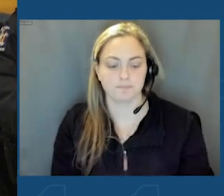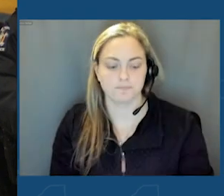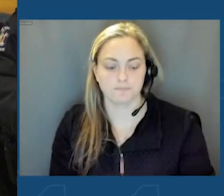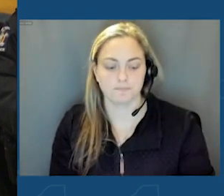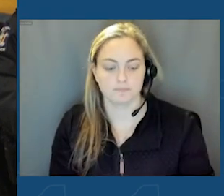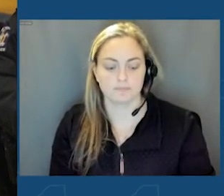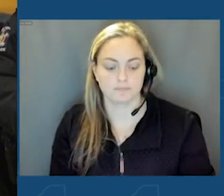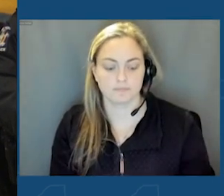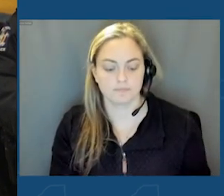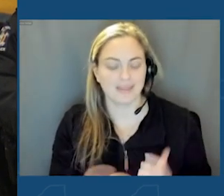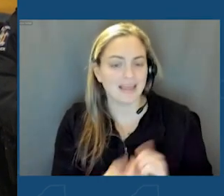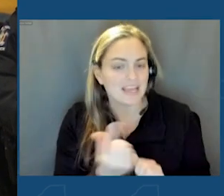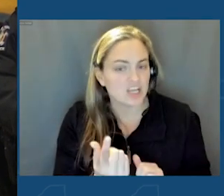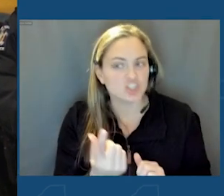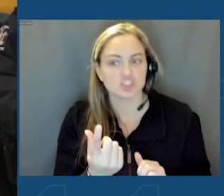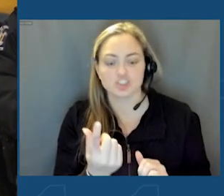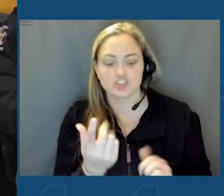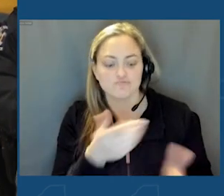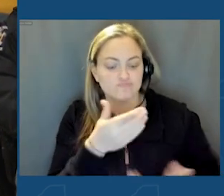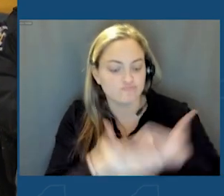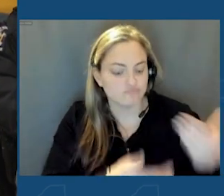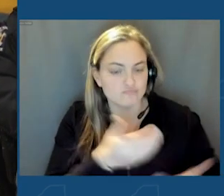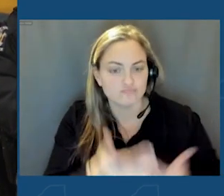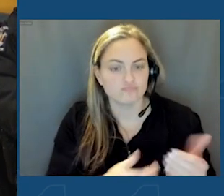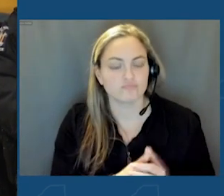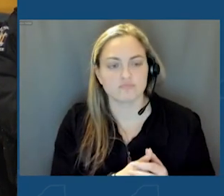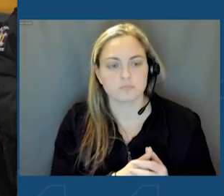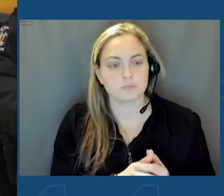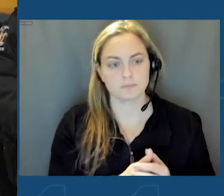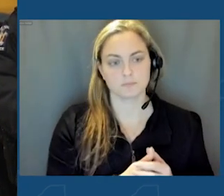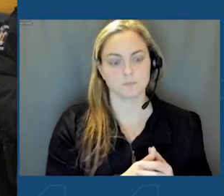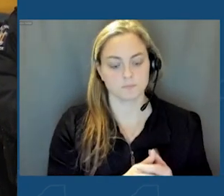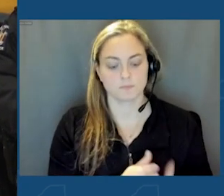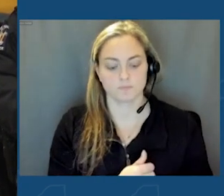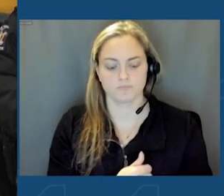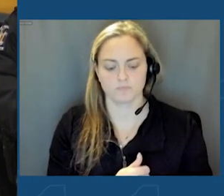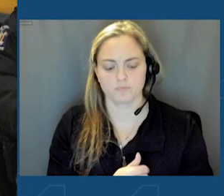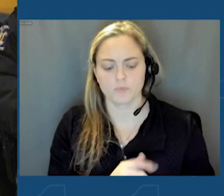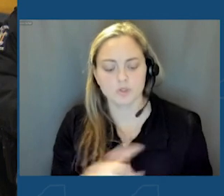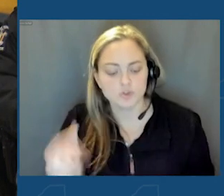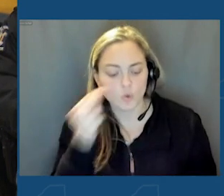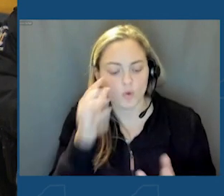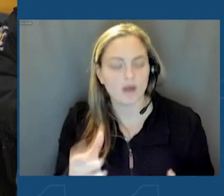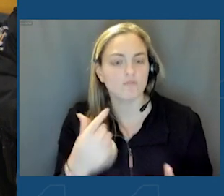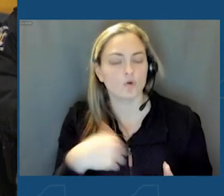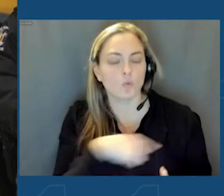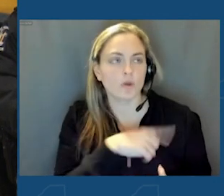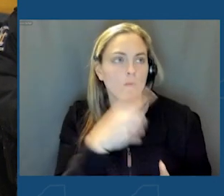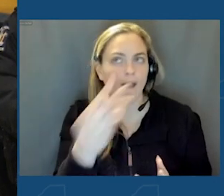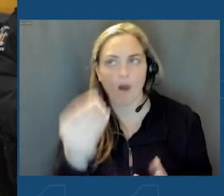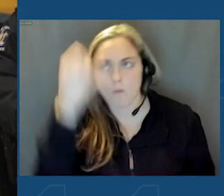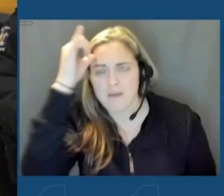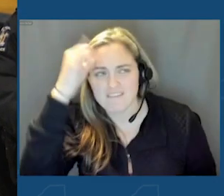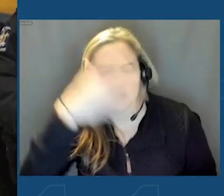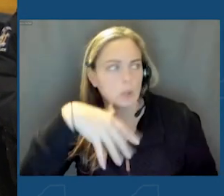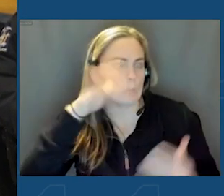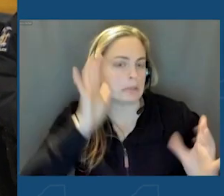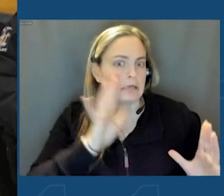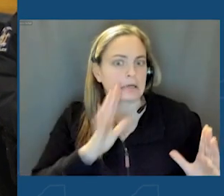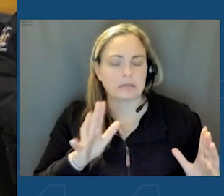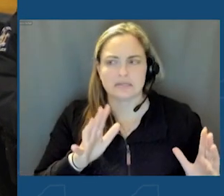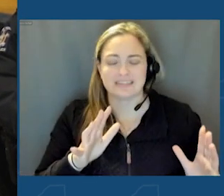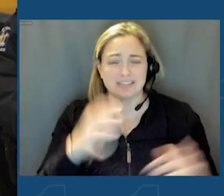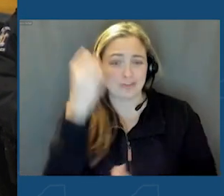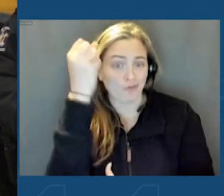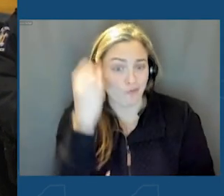of uh each and every turn it was just last month but uh Governor when we were out in Buffalo saying oh my goodness we've got a record snowstorm and